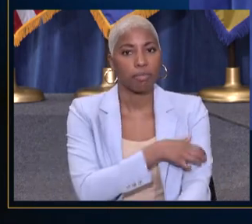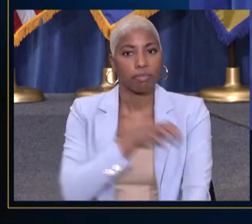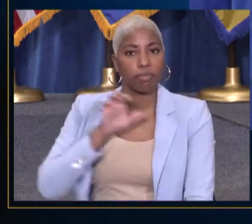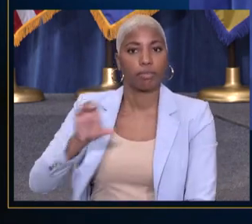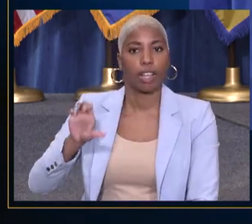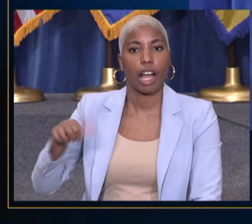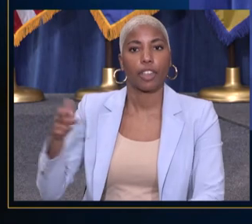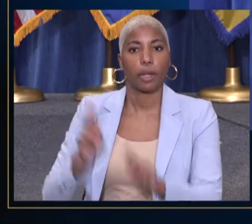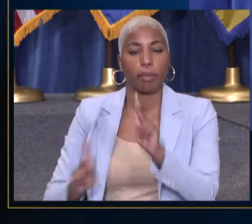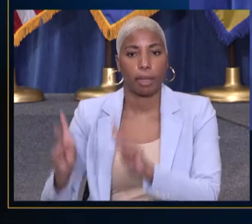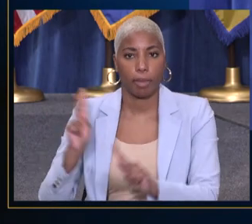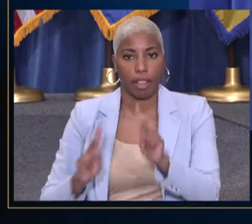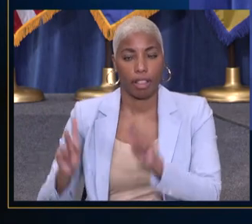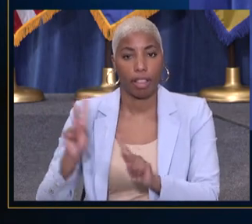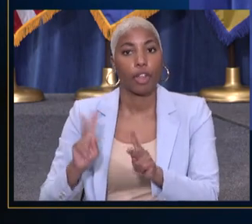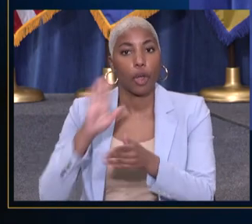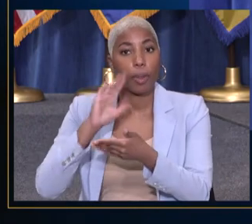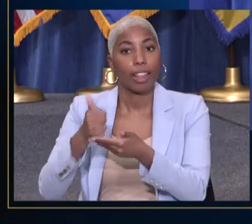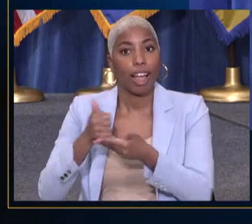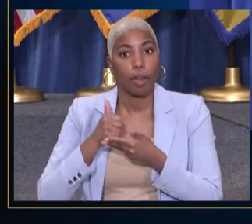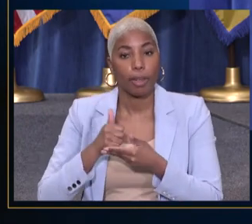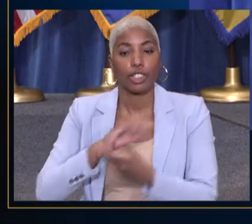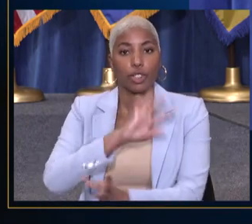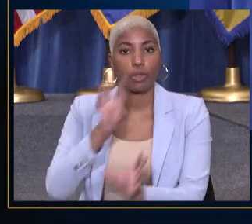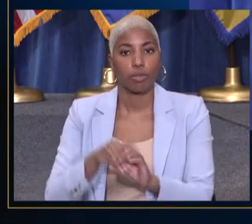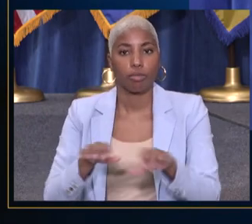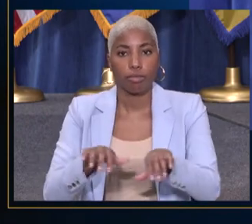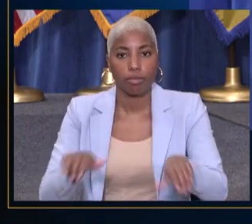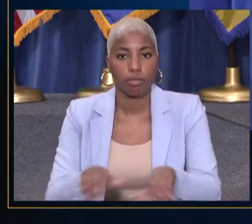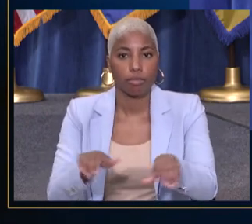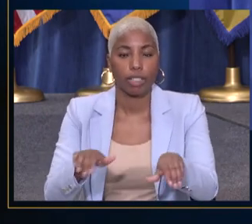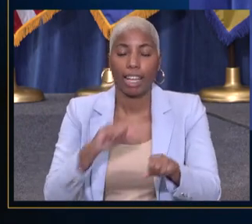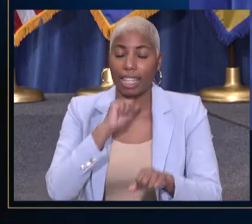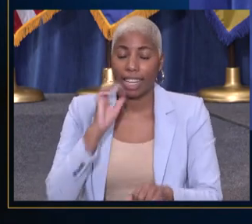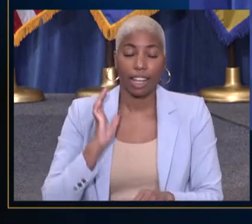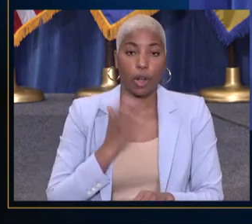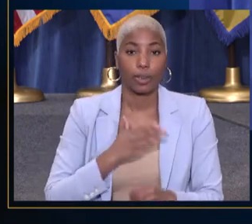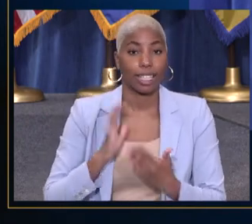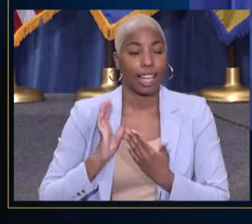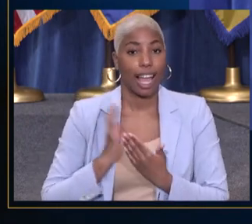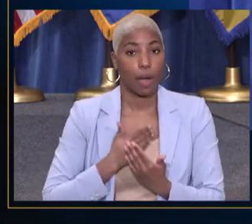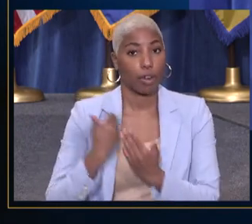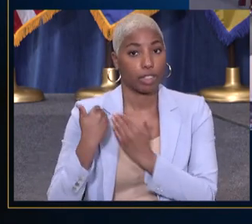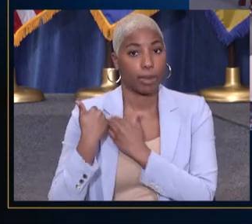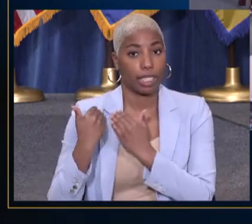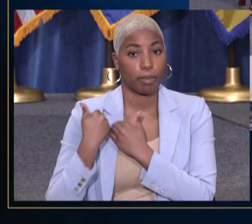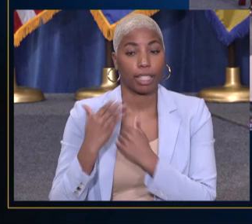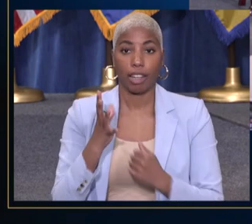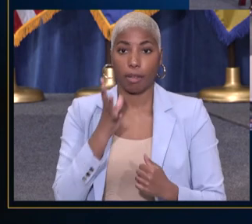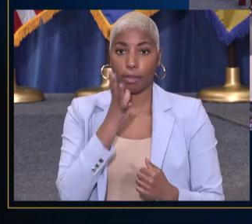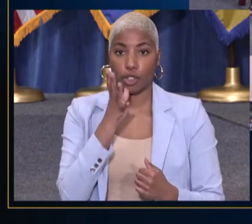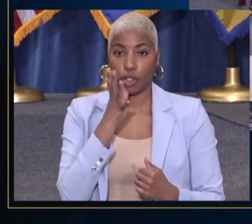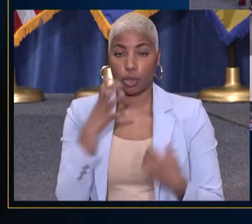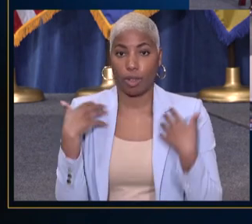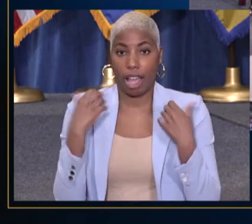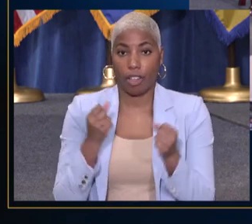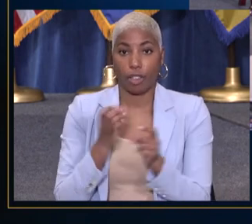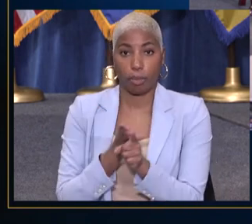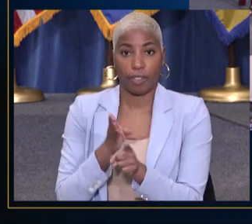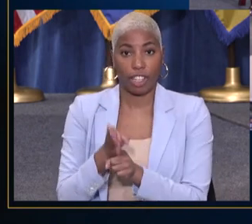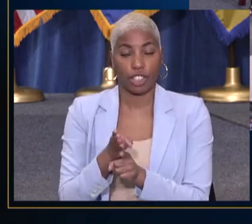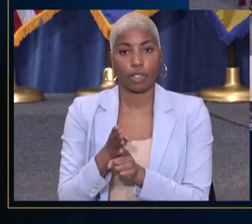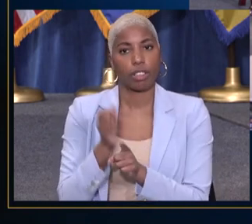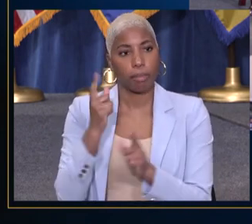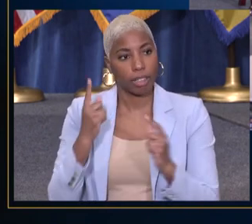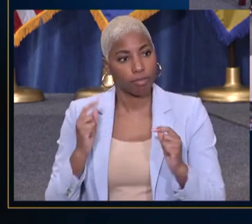to help us to be involved. It's not just our responsibility as maternal health professionals. It is all of us. It definitely